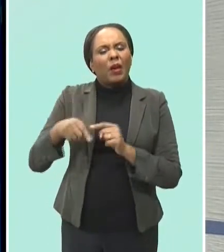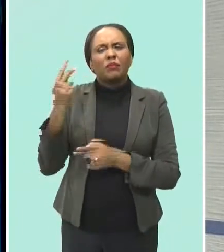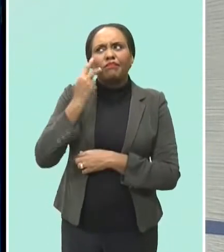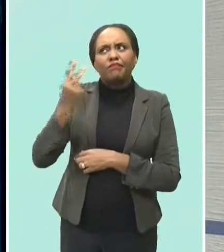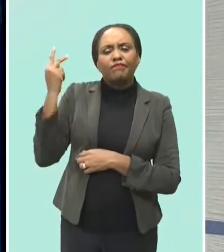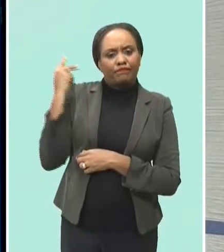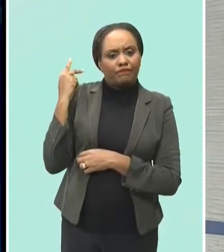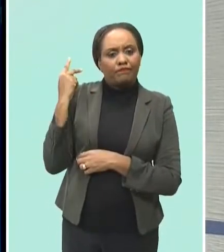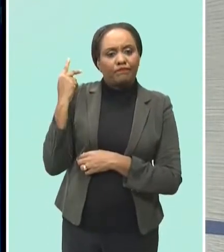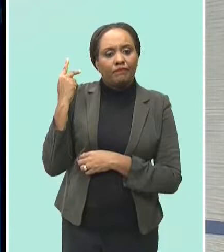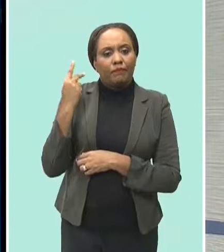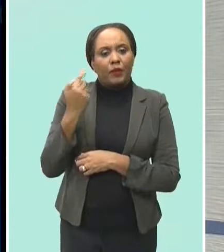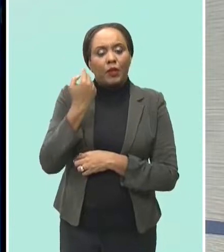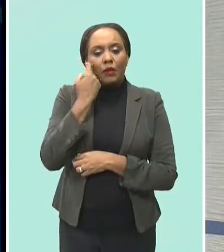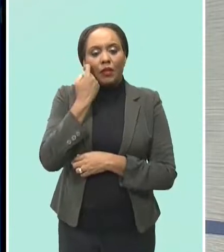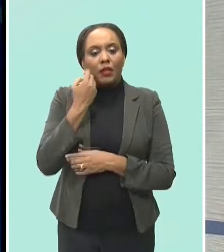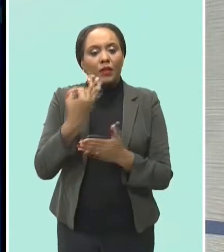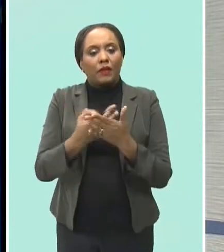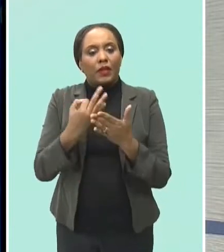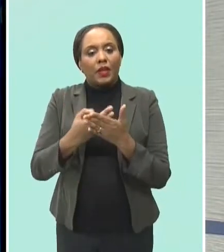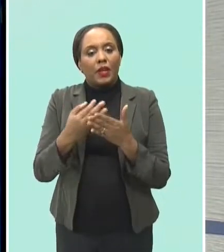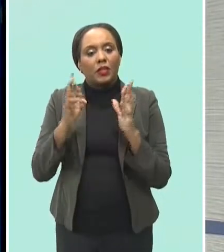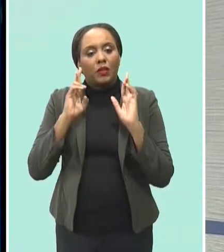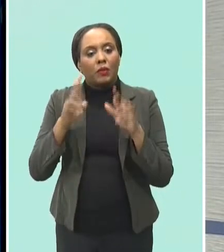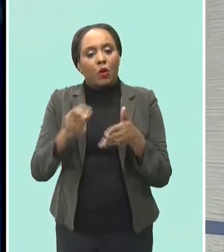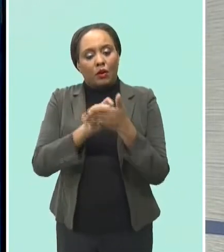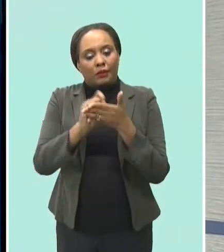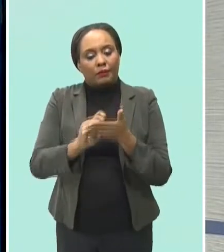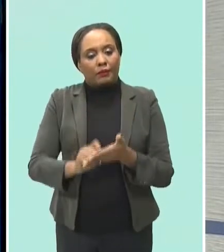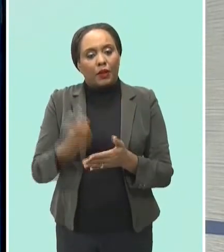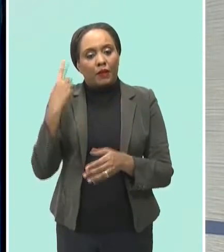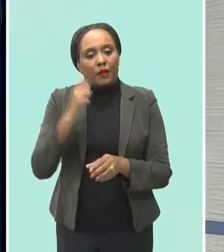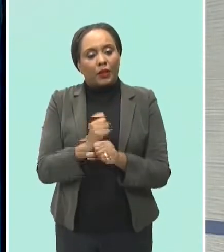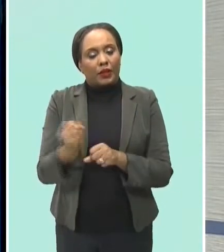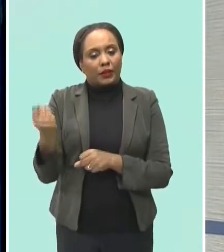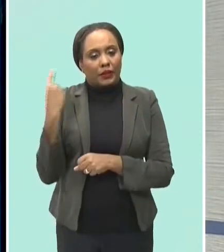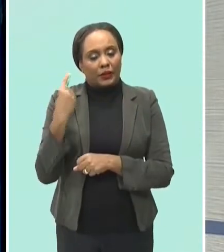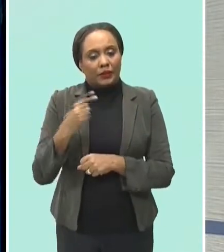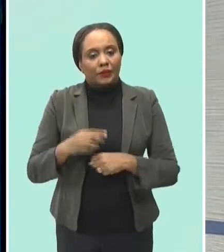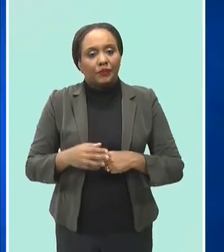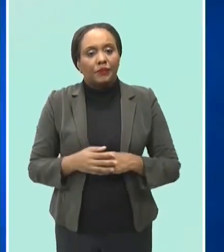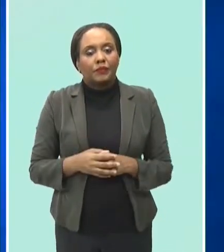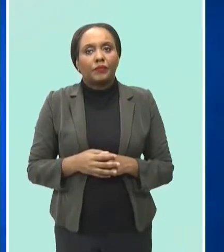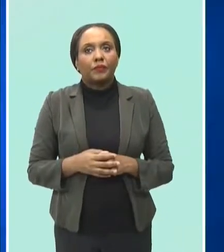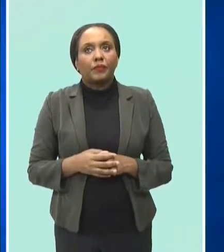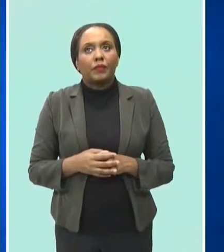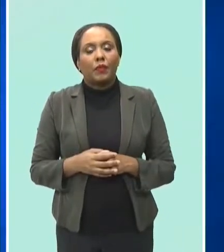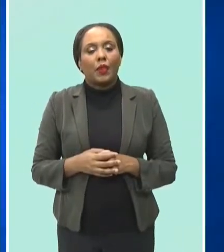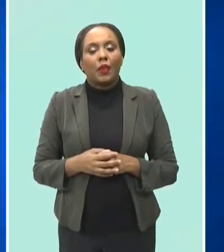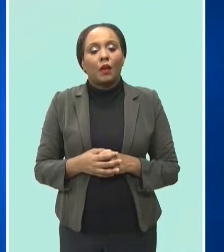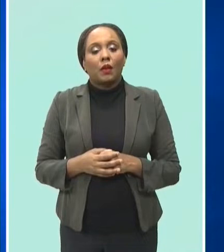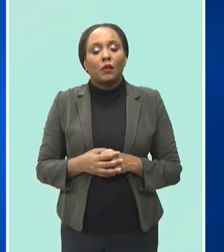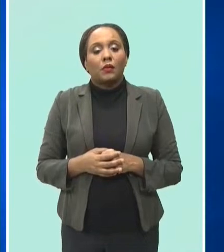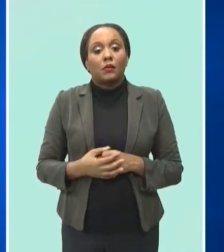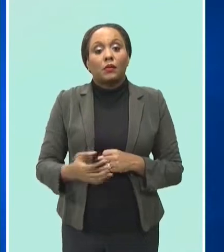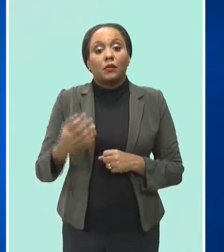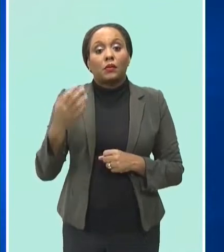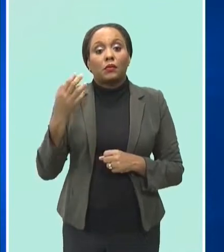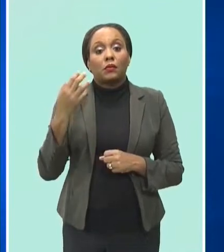on the findings of the just-released Financial Stability Report 2018. The two storms which we weathered,